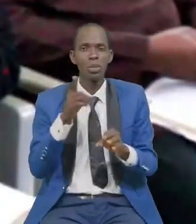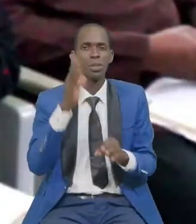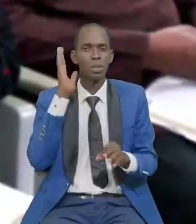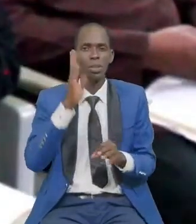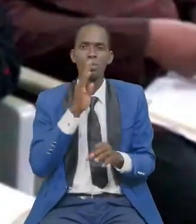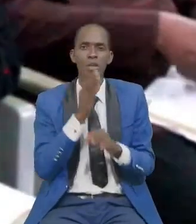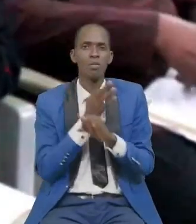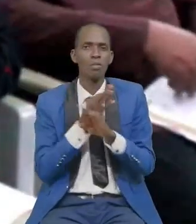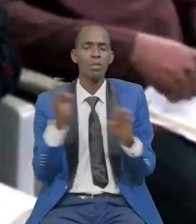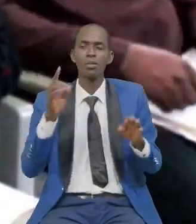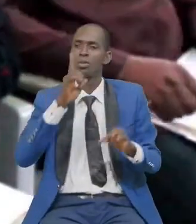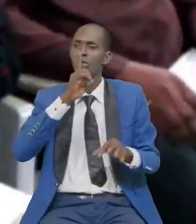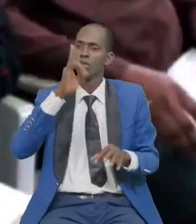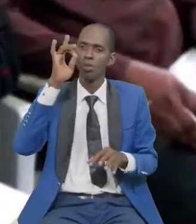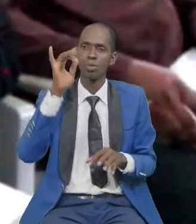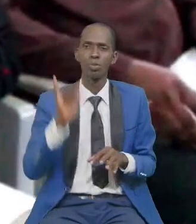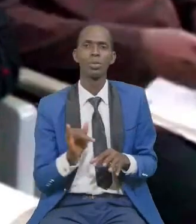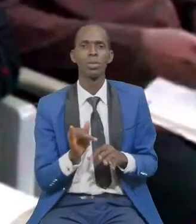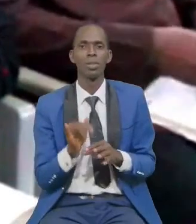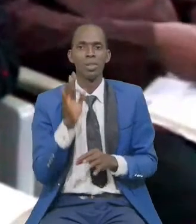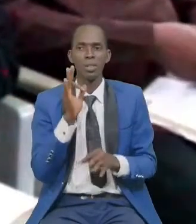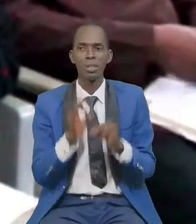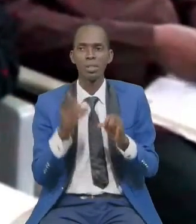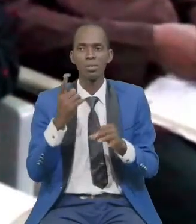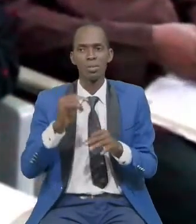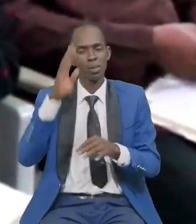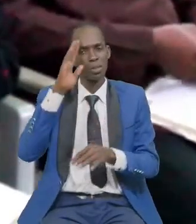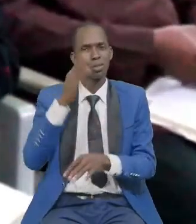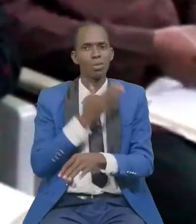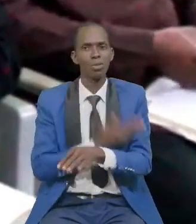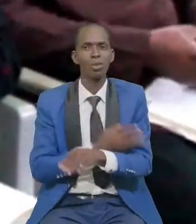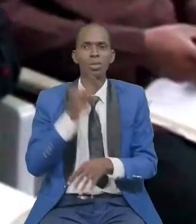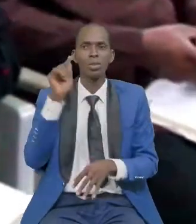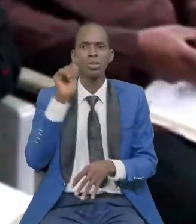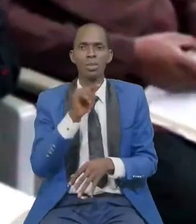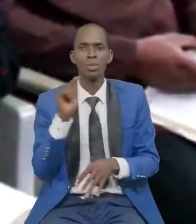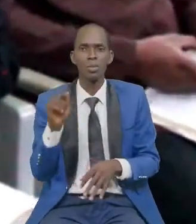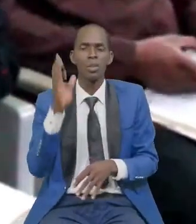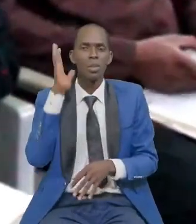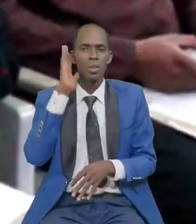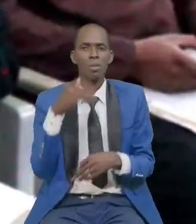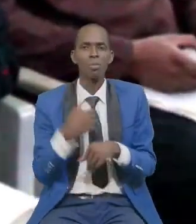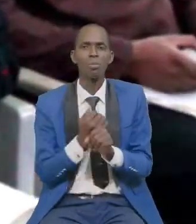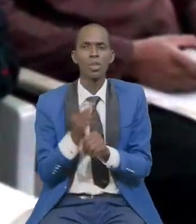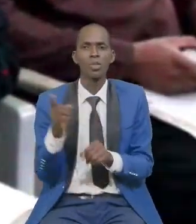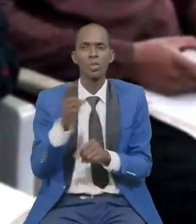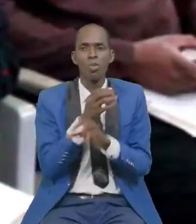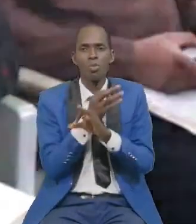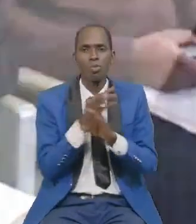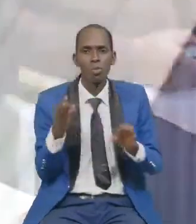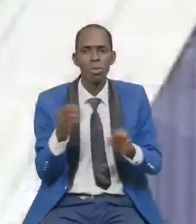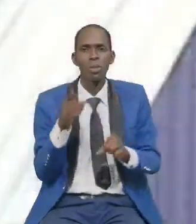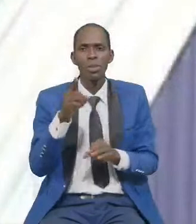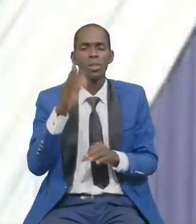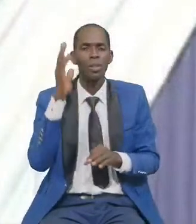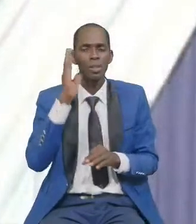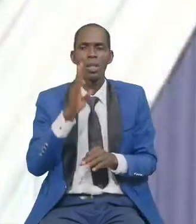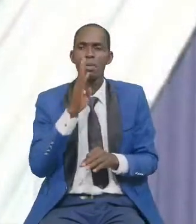indeed. If the Son therefore shall make you free, ye shall be